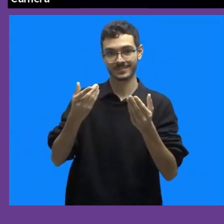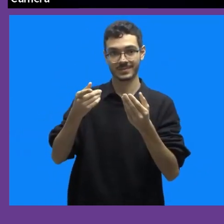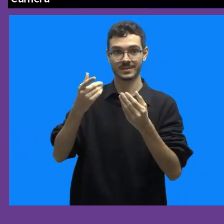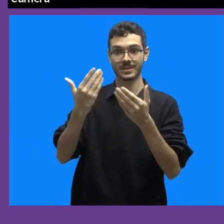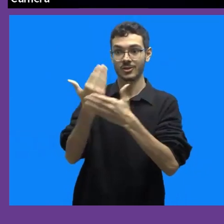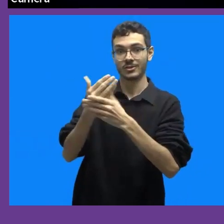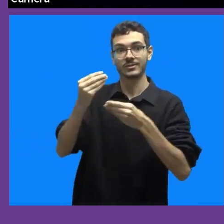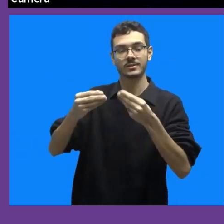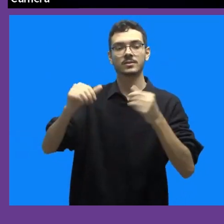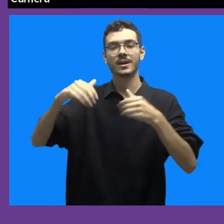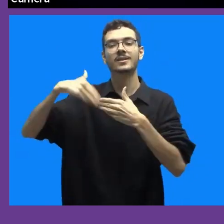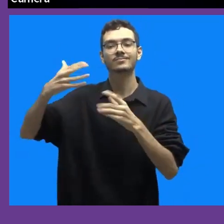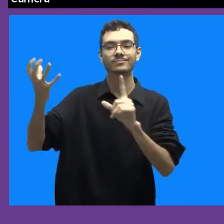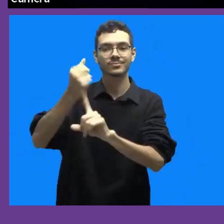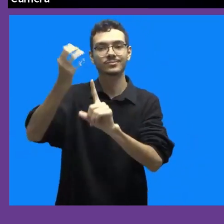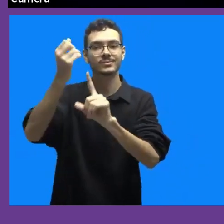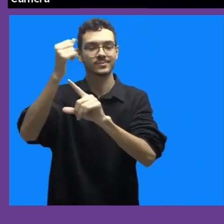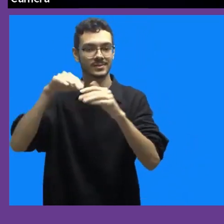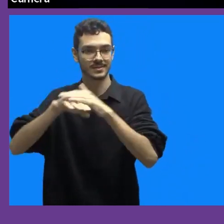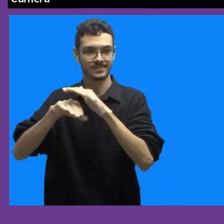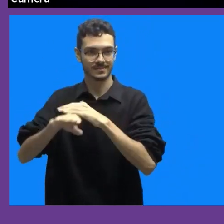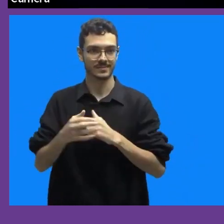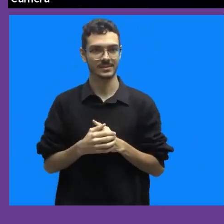So I will talk first about